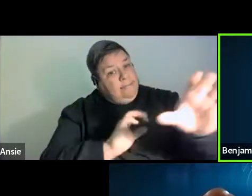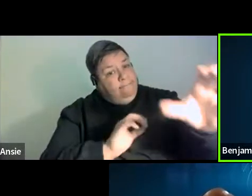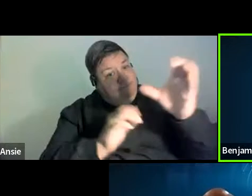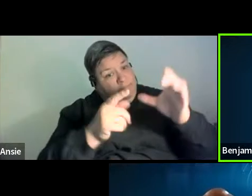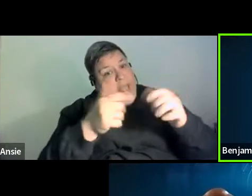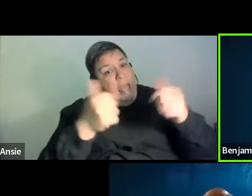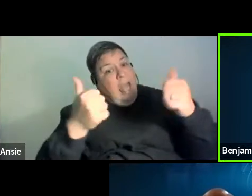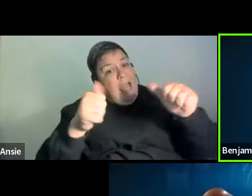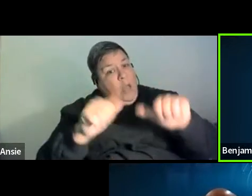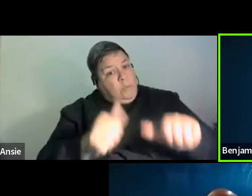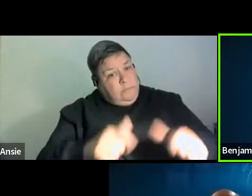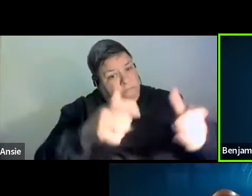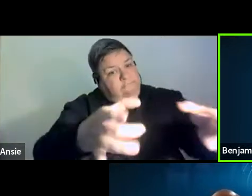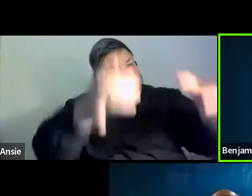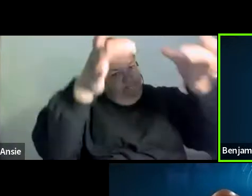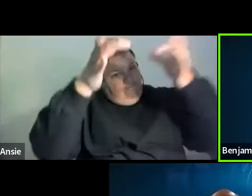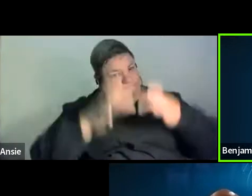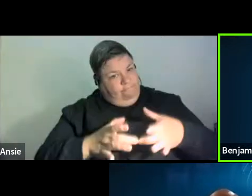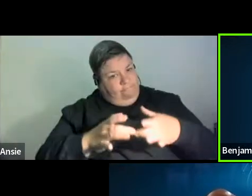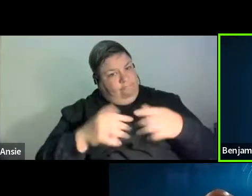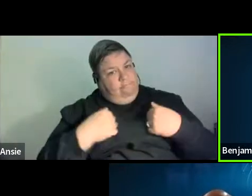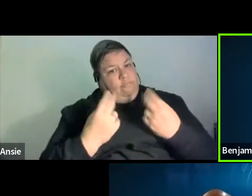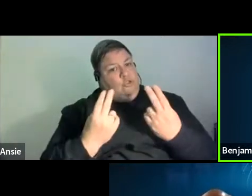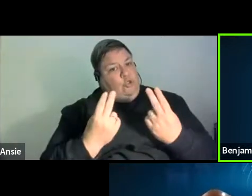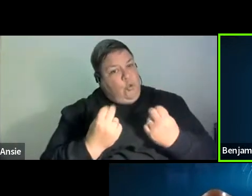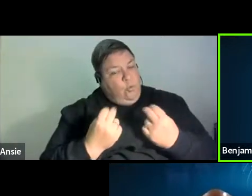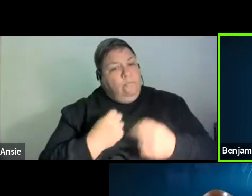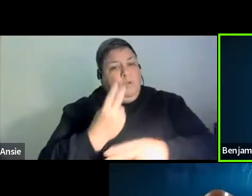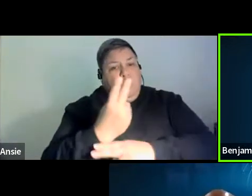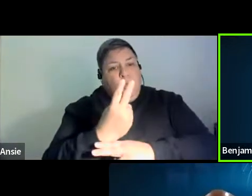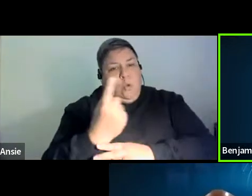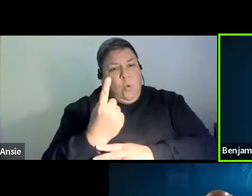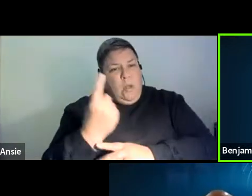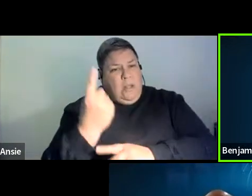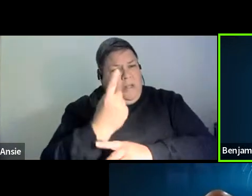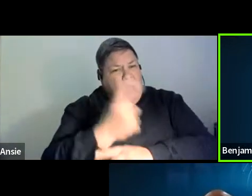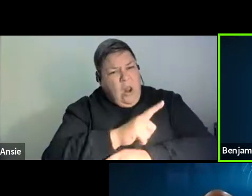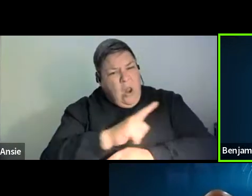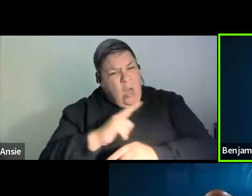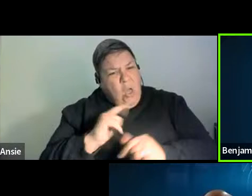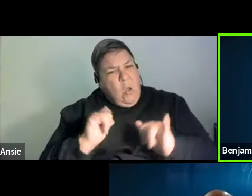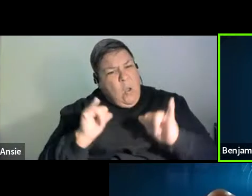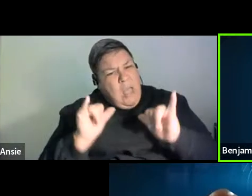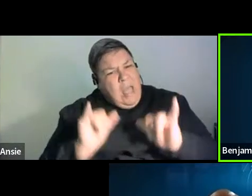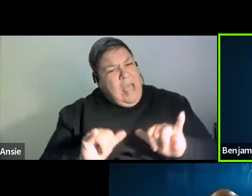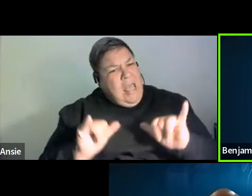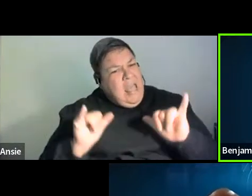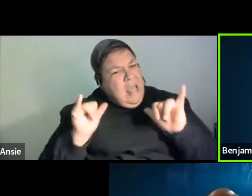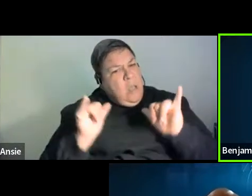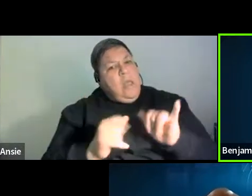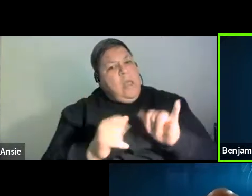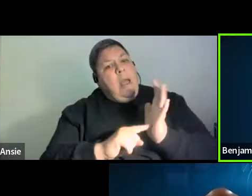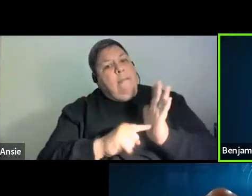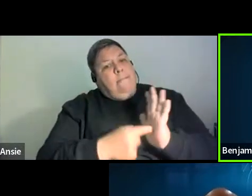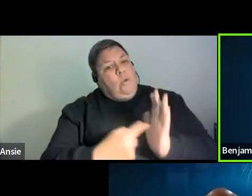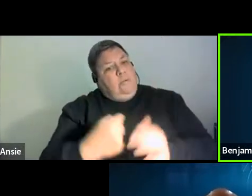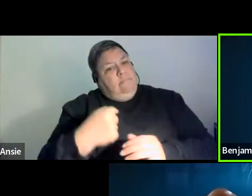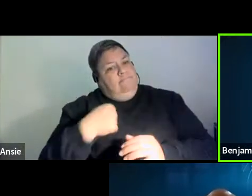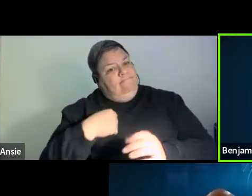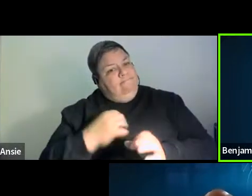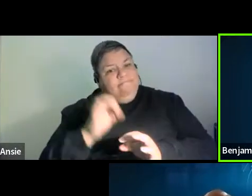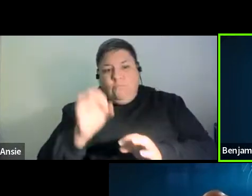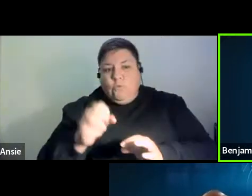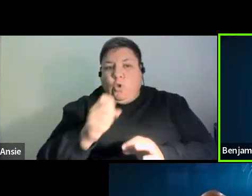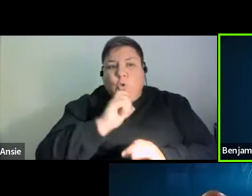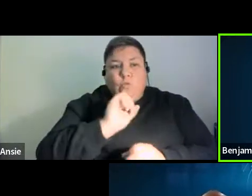registered representative in place, 21 days is a very long time to wait for appointment before being able to